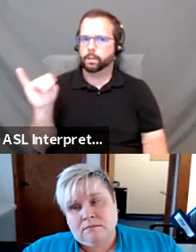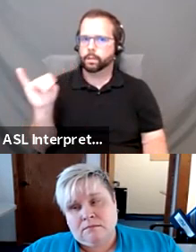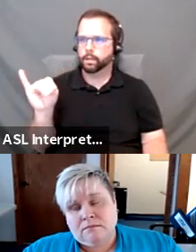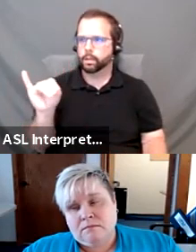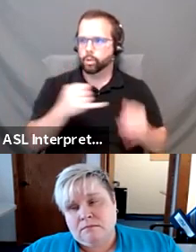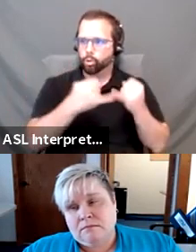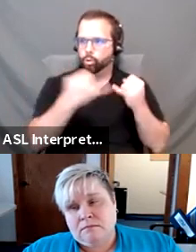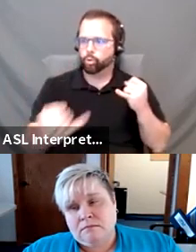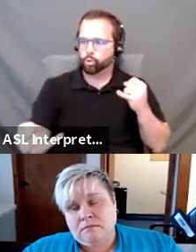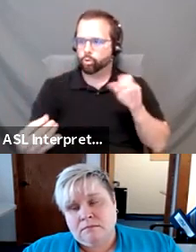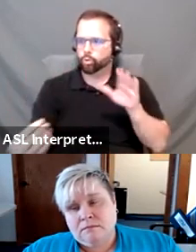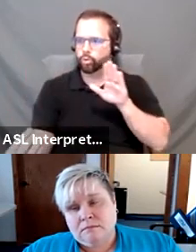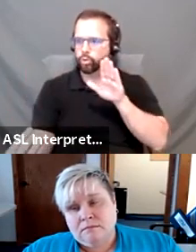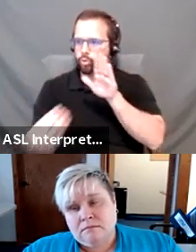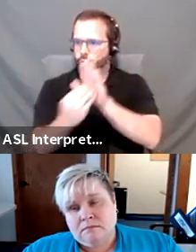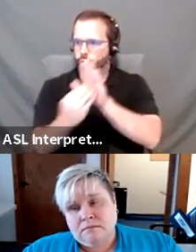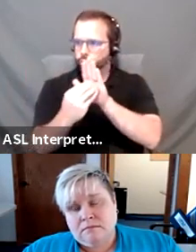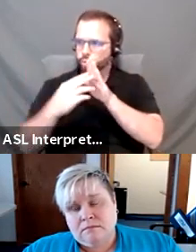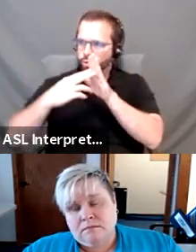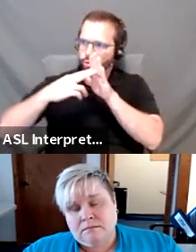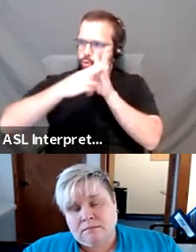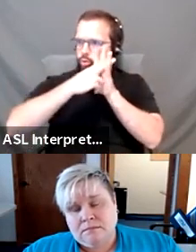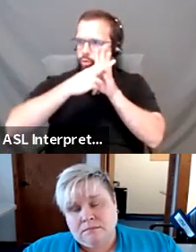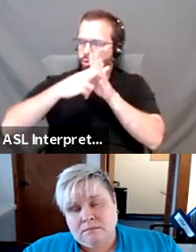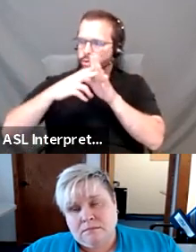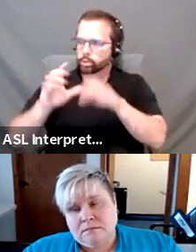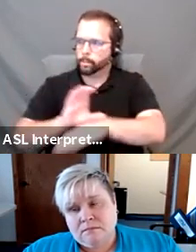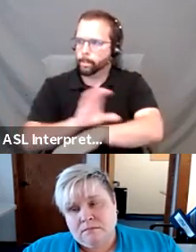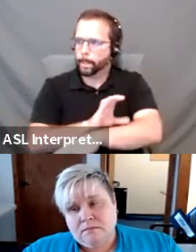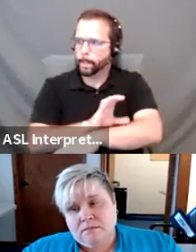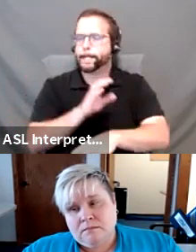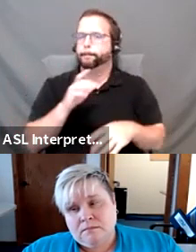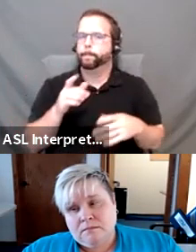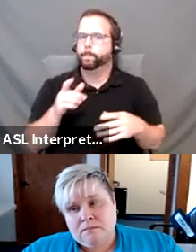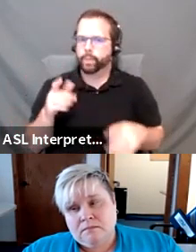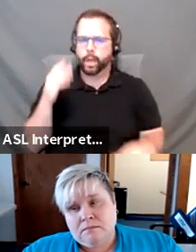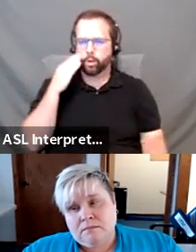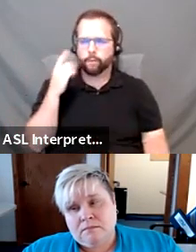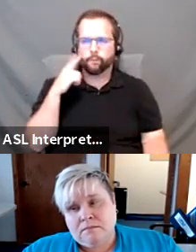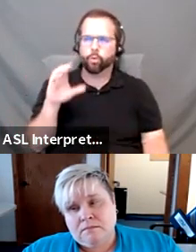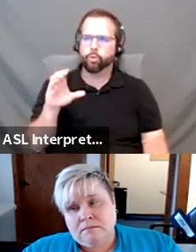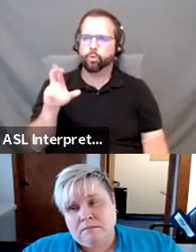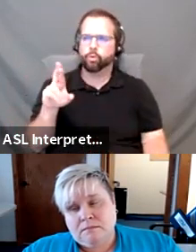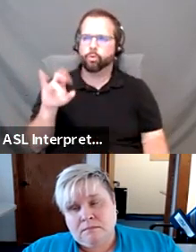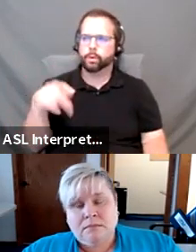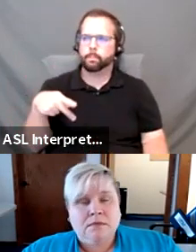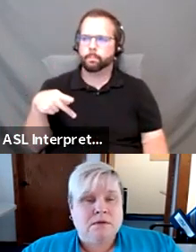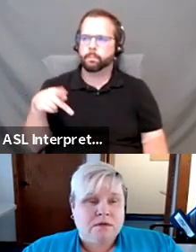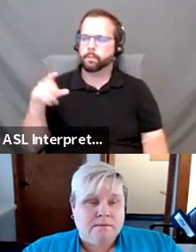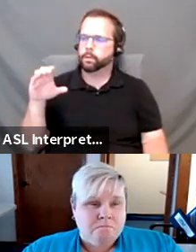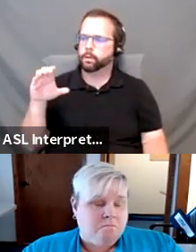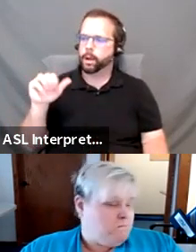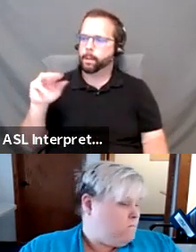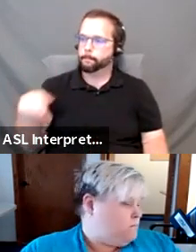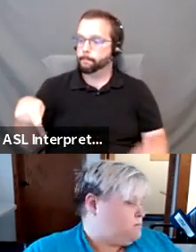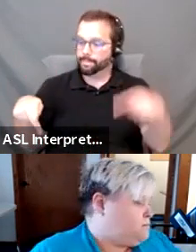do it that way, but we still run into issues as well. But I know with Crypt Camp that you can pull it up on YouTube as well.